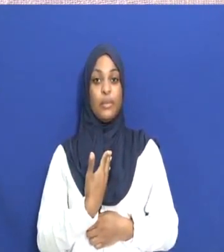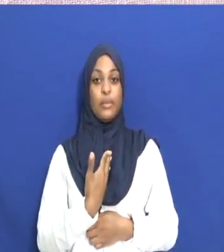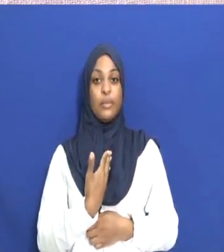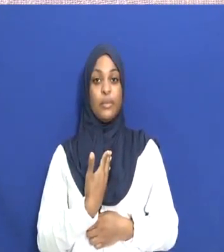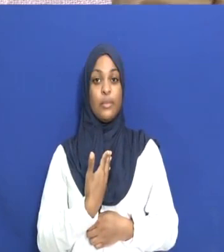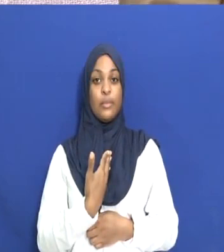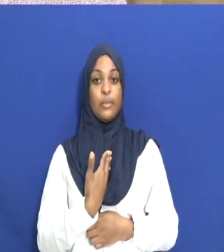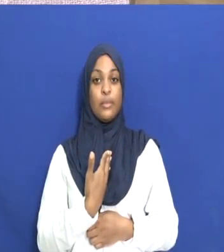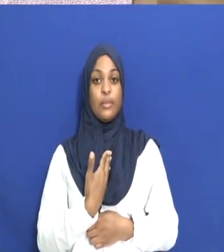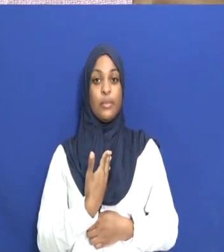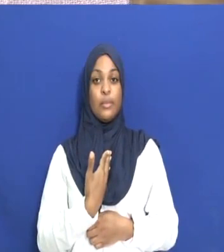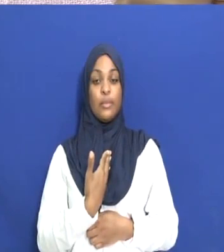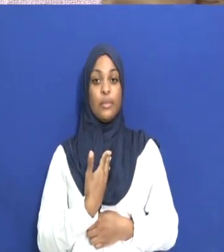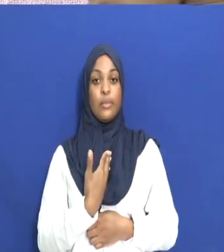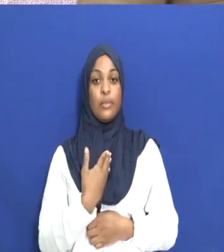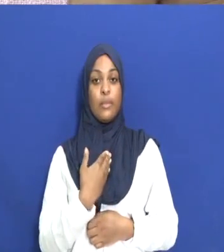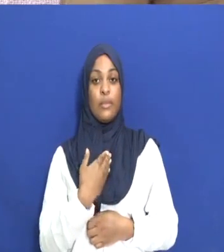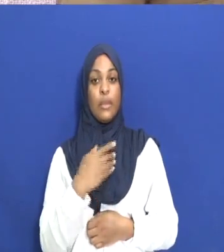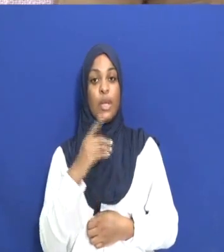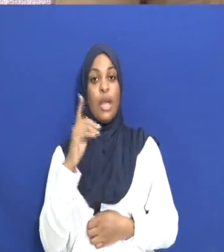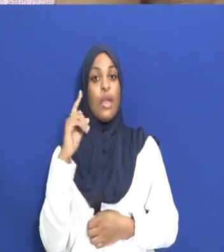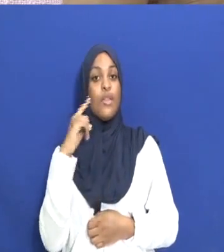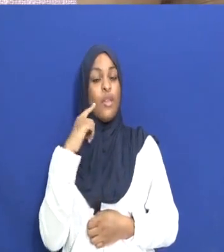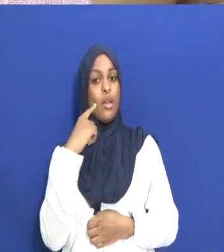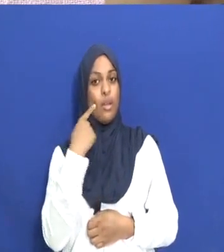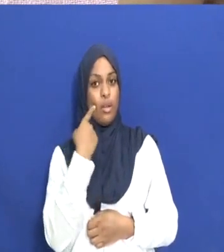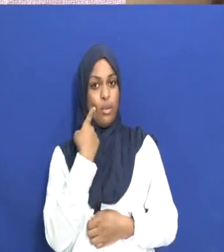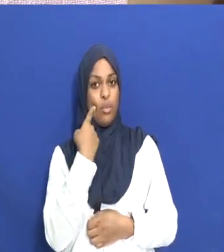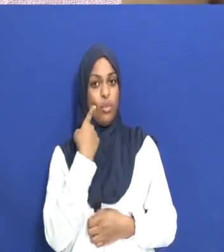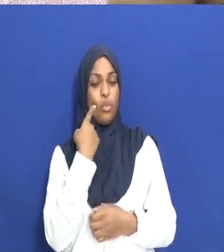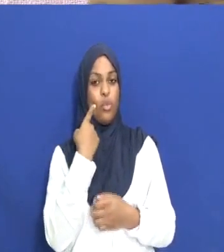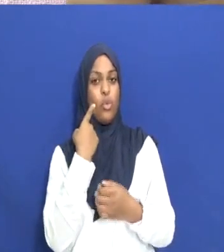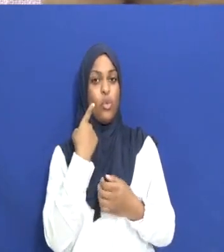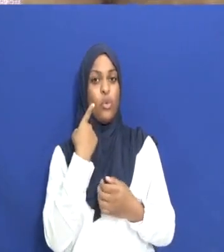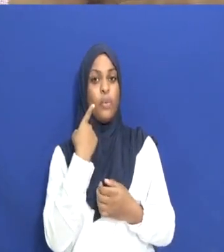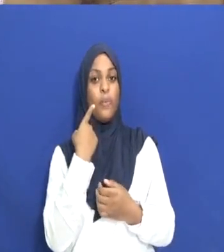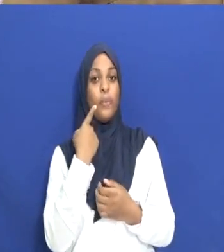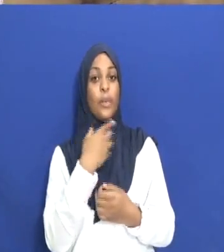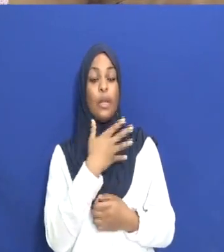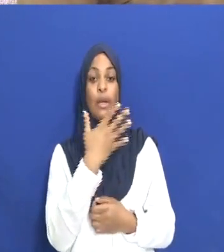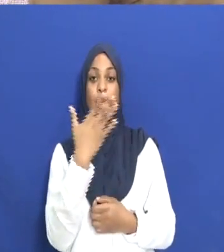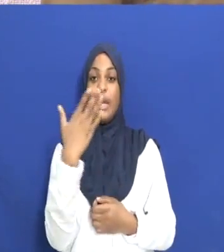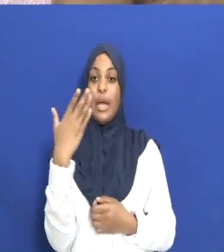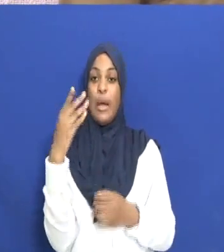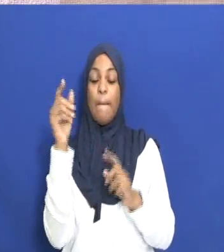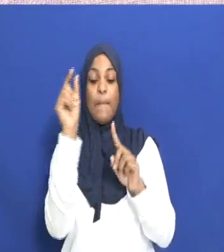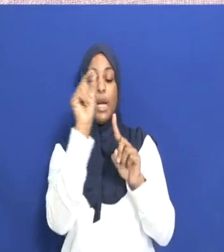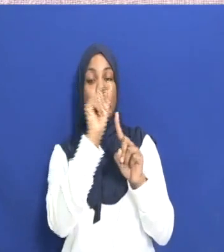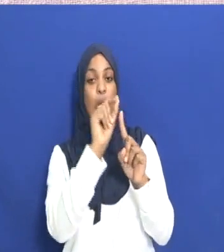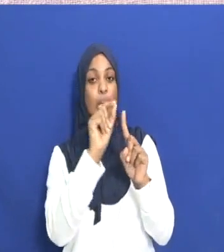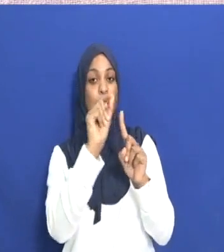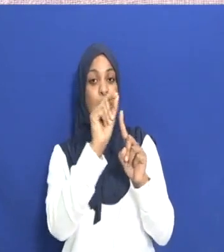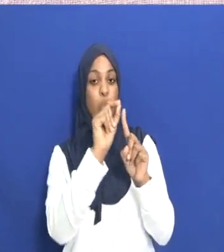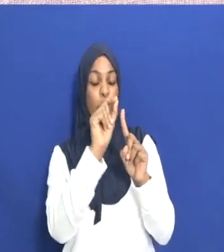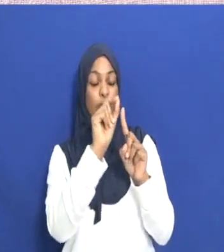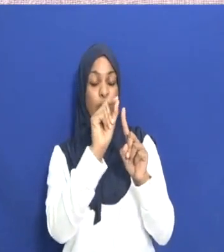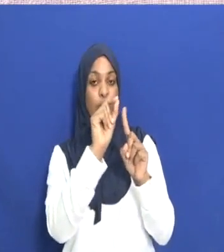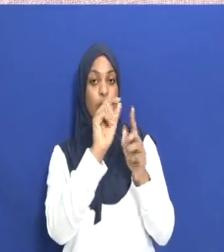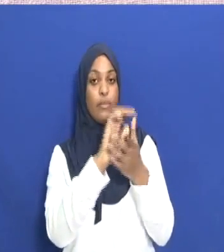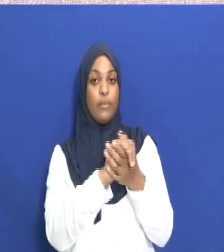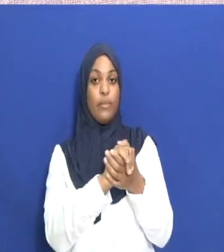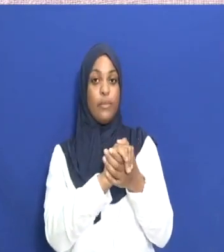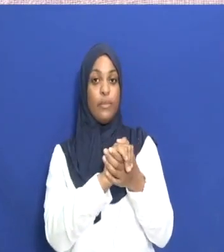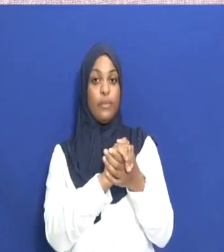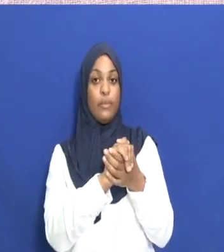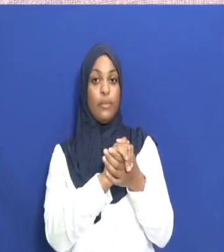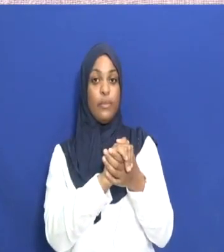are try to write this number in exponential form. How do we write